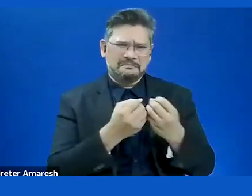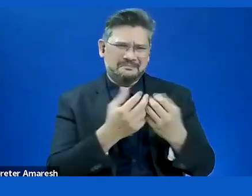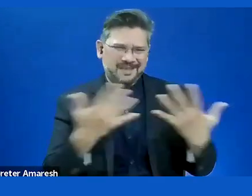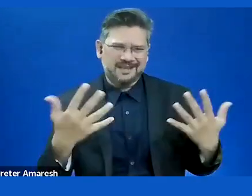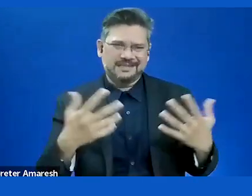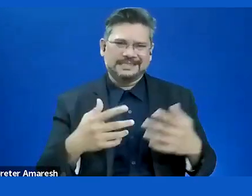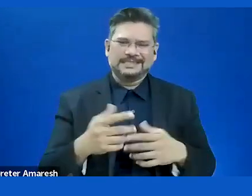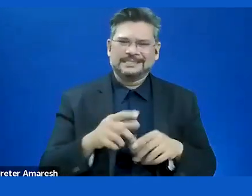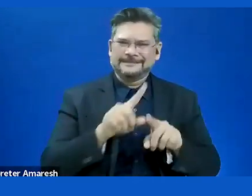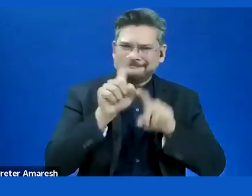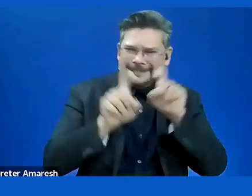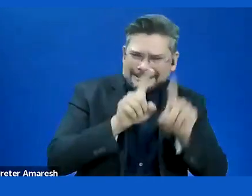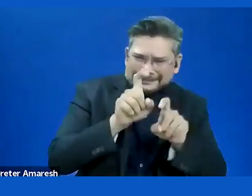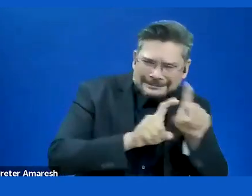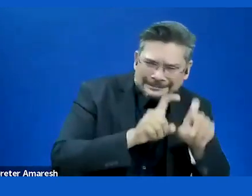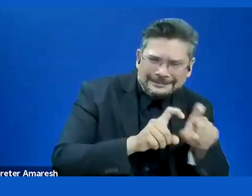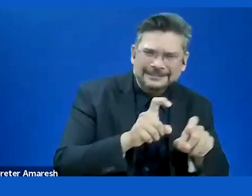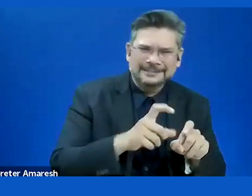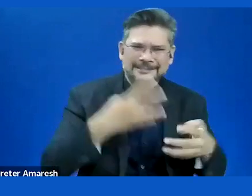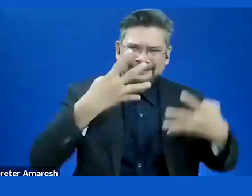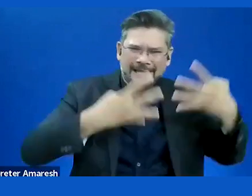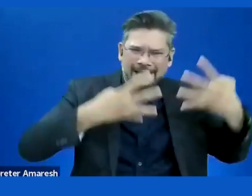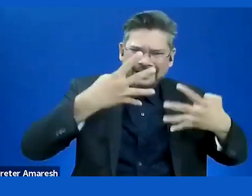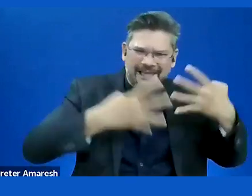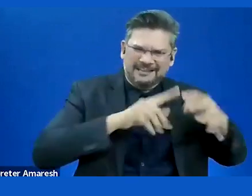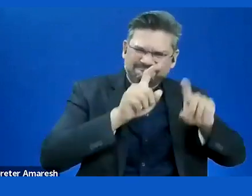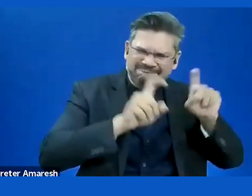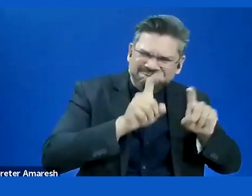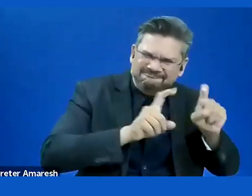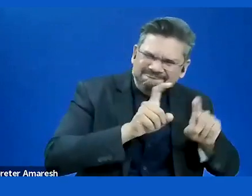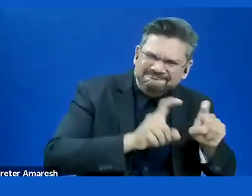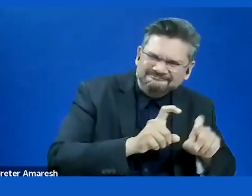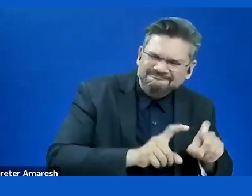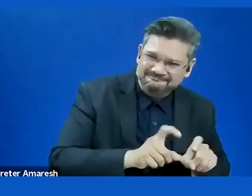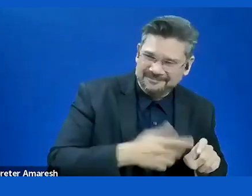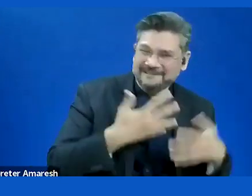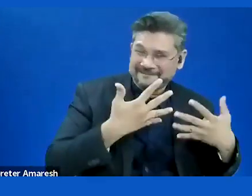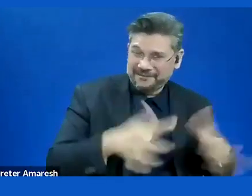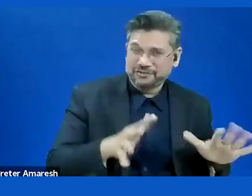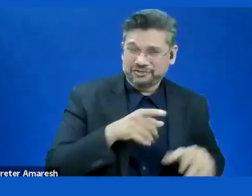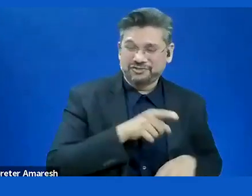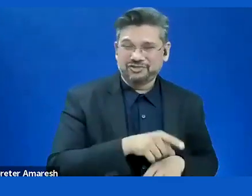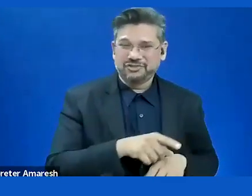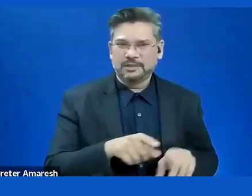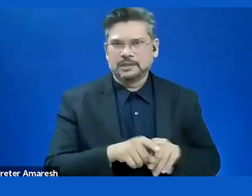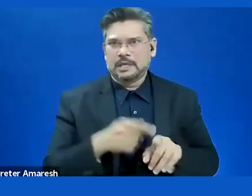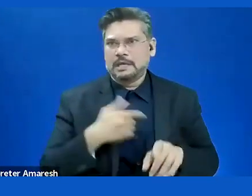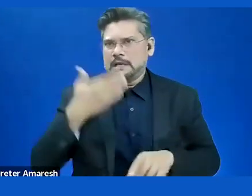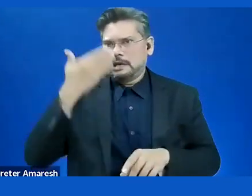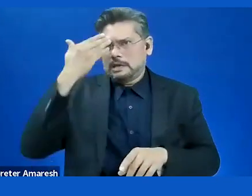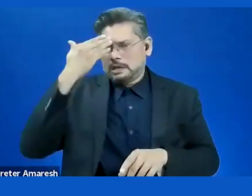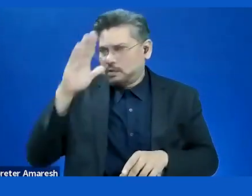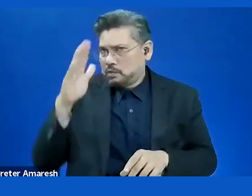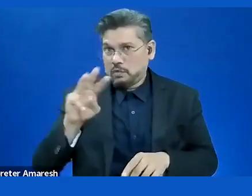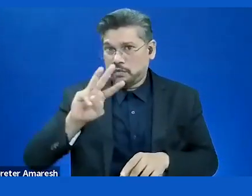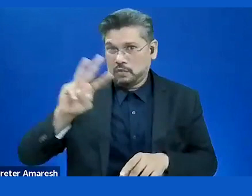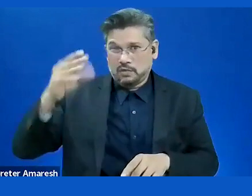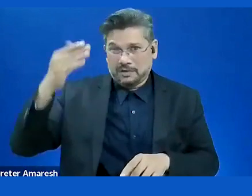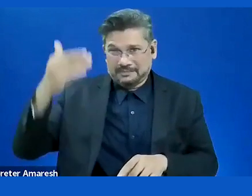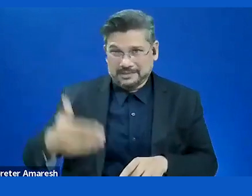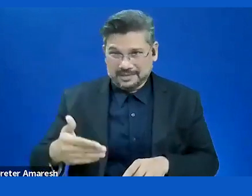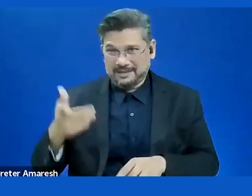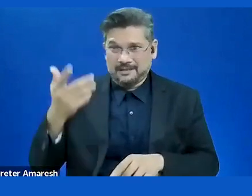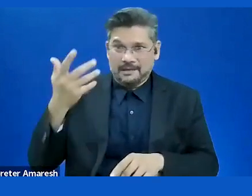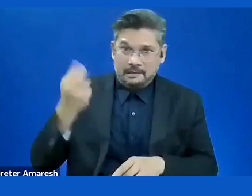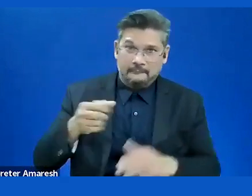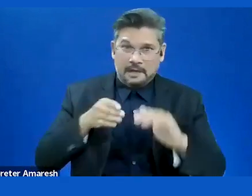to train these tools. And I don't know about you, but I don't know about a lot of websites that are actually very accessible and perfect.